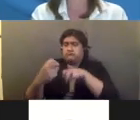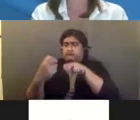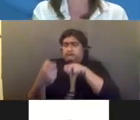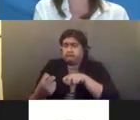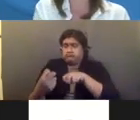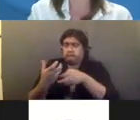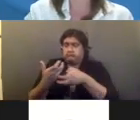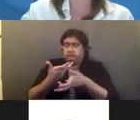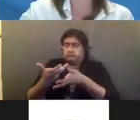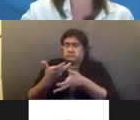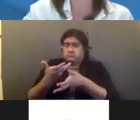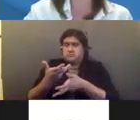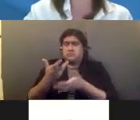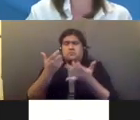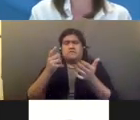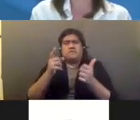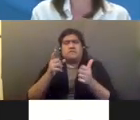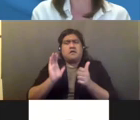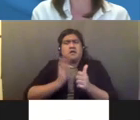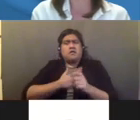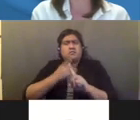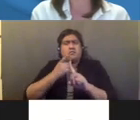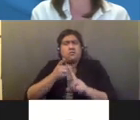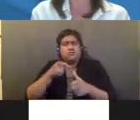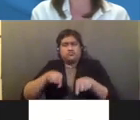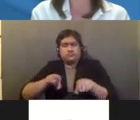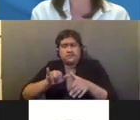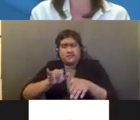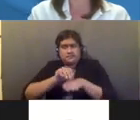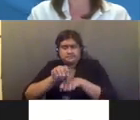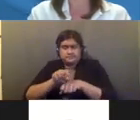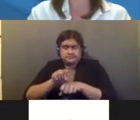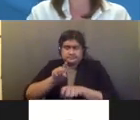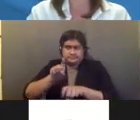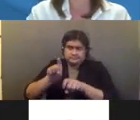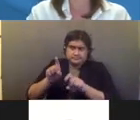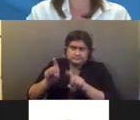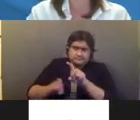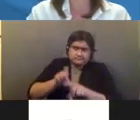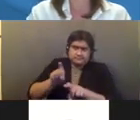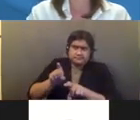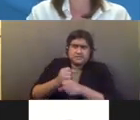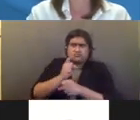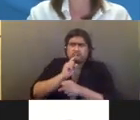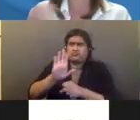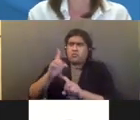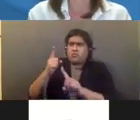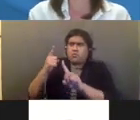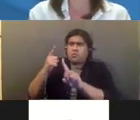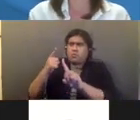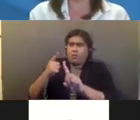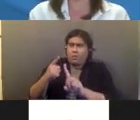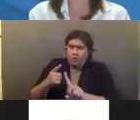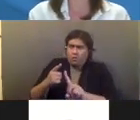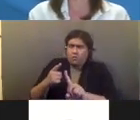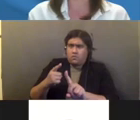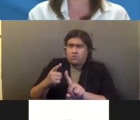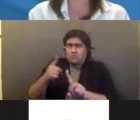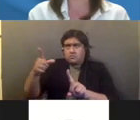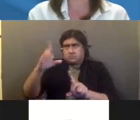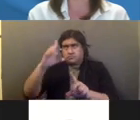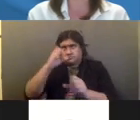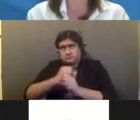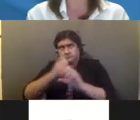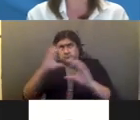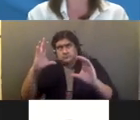is making sure that your goals for the hormone therapy are goals that we can help you achieve,